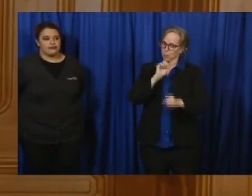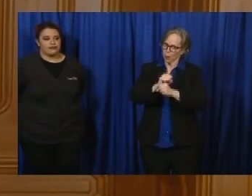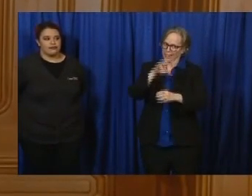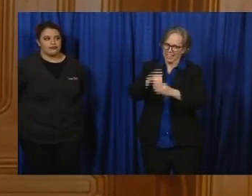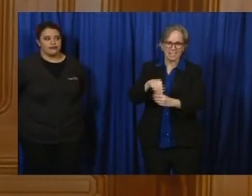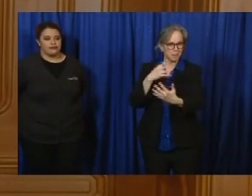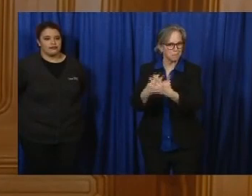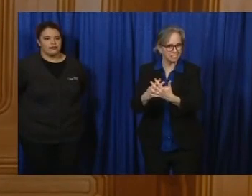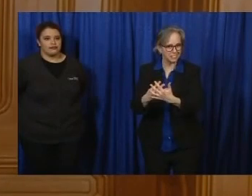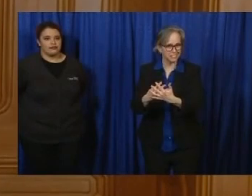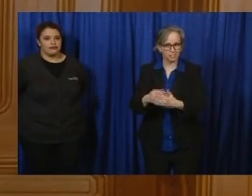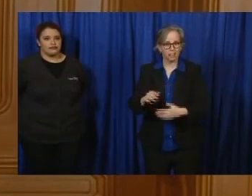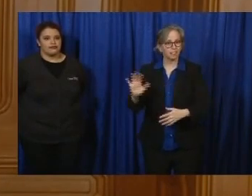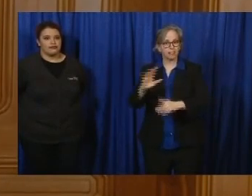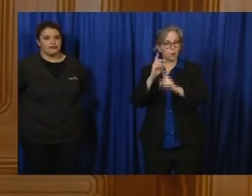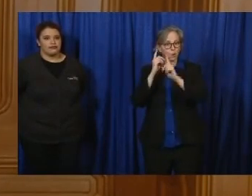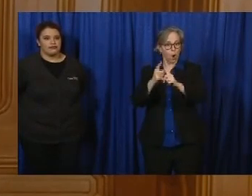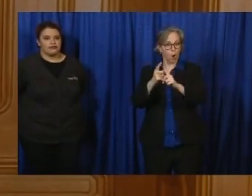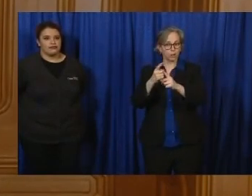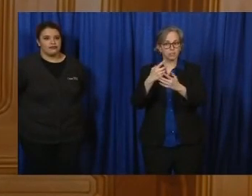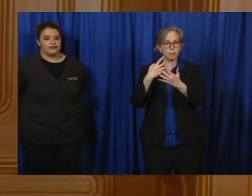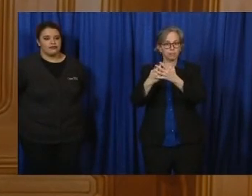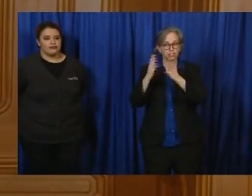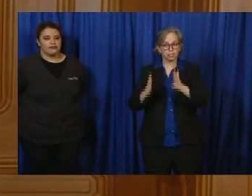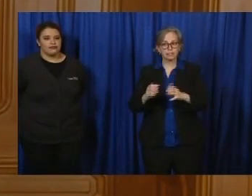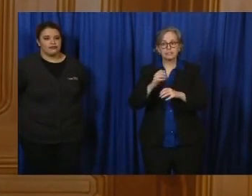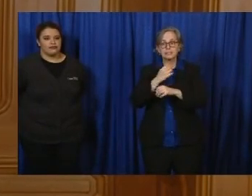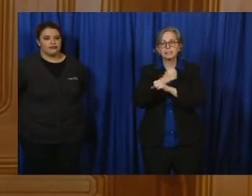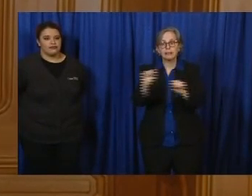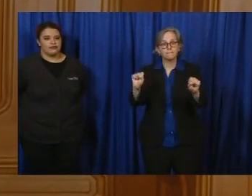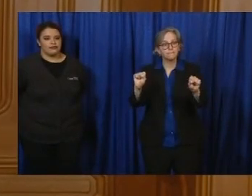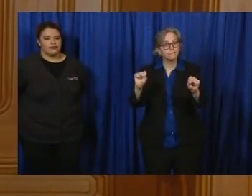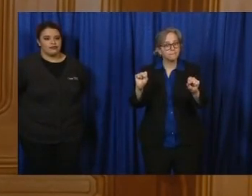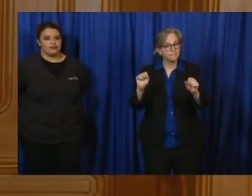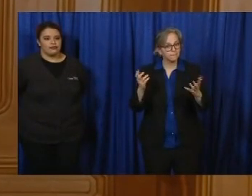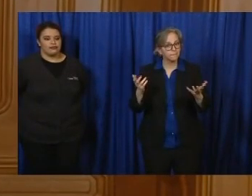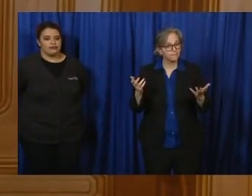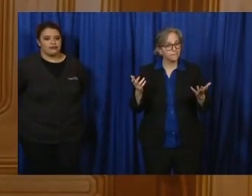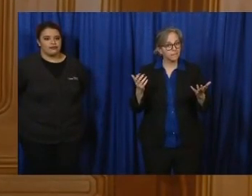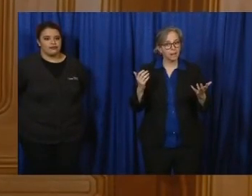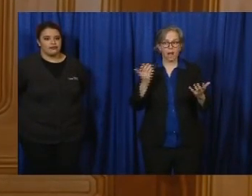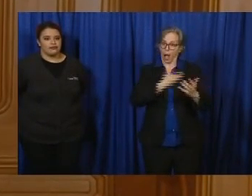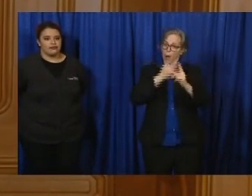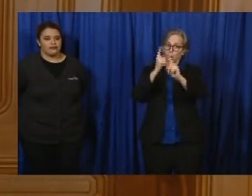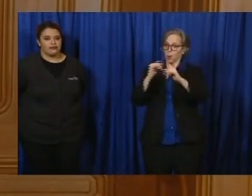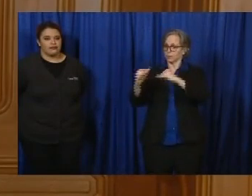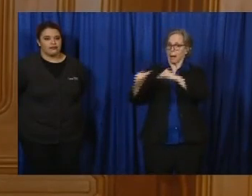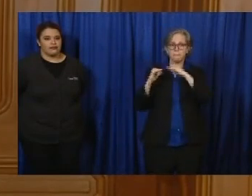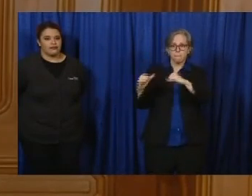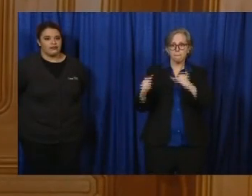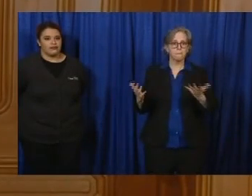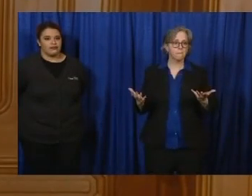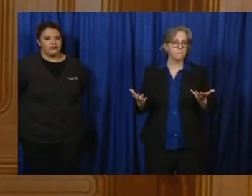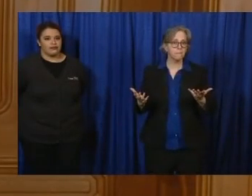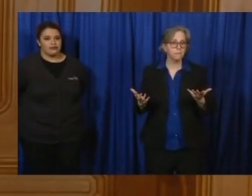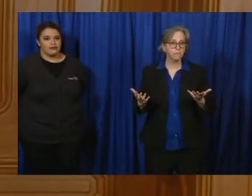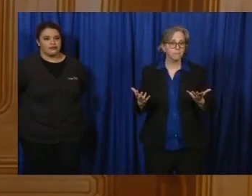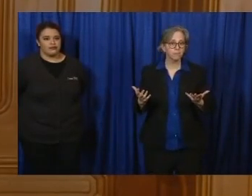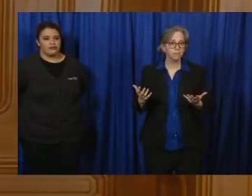prisoners safe. And their goal is for them to be safe. So that is our goal. Director Annette